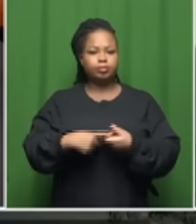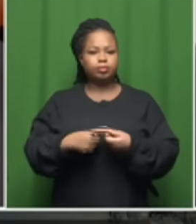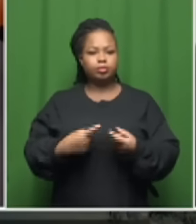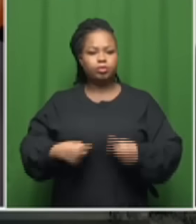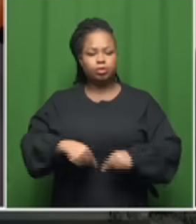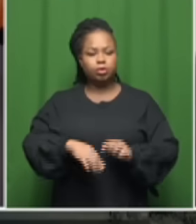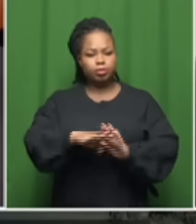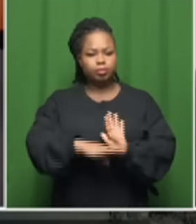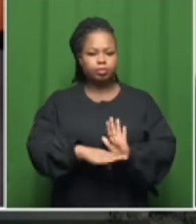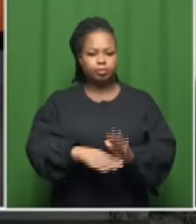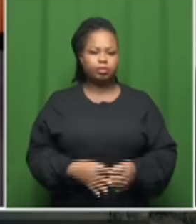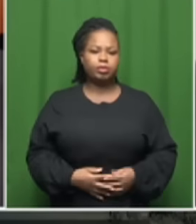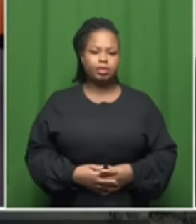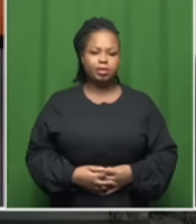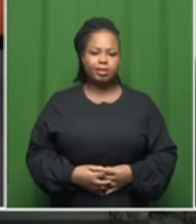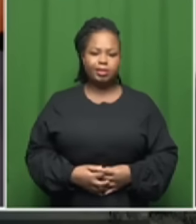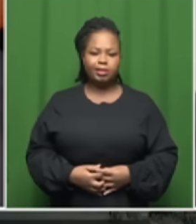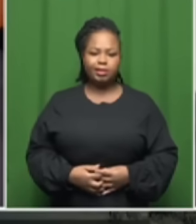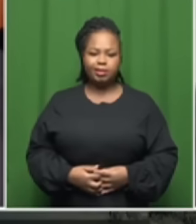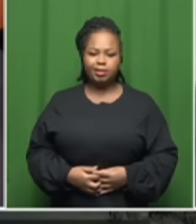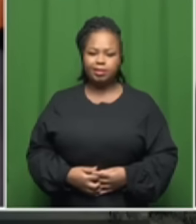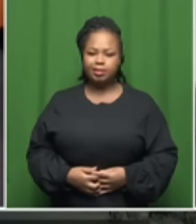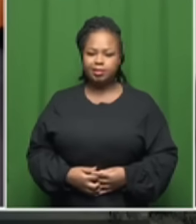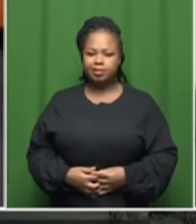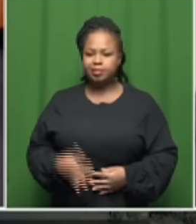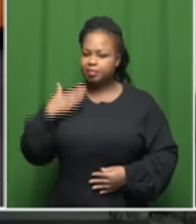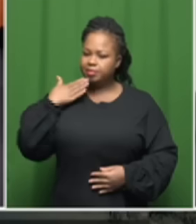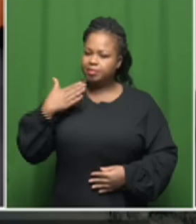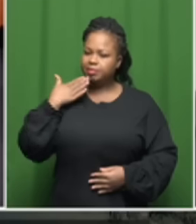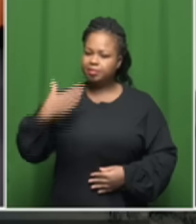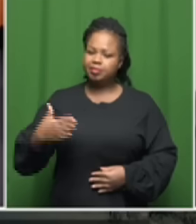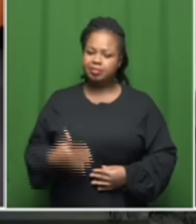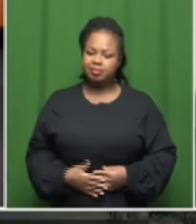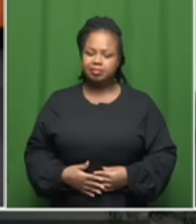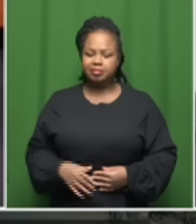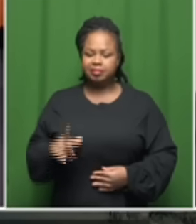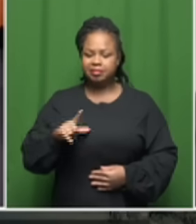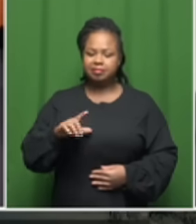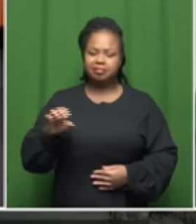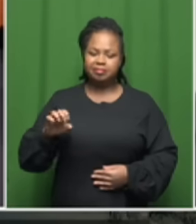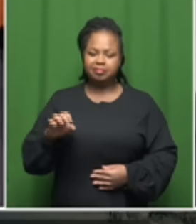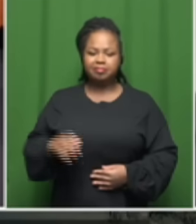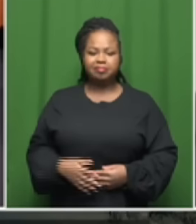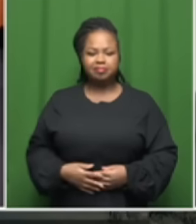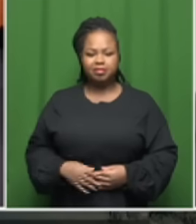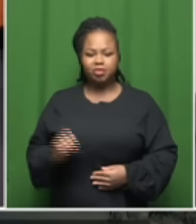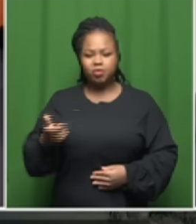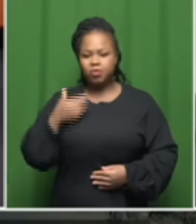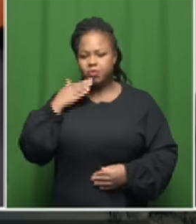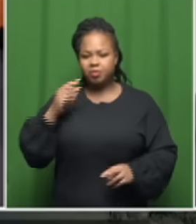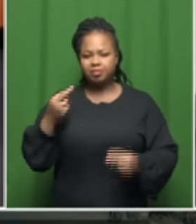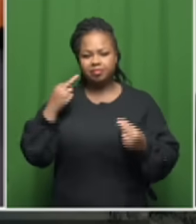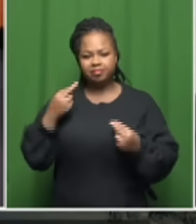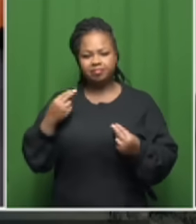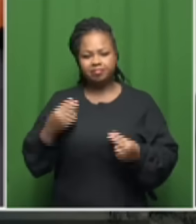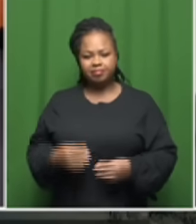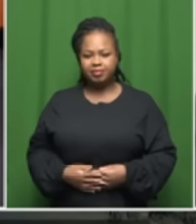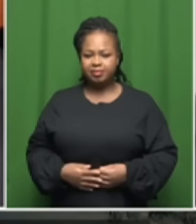program. No, thank you very much, Leanne, and a very good morning to you and your viewers and my